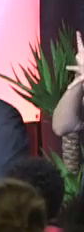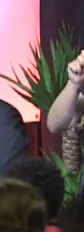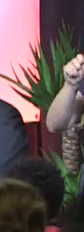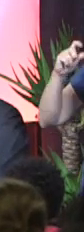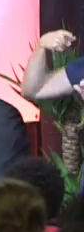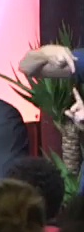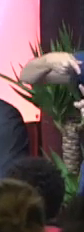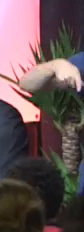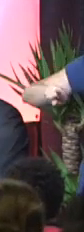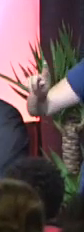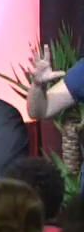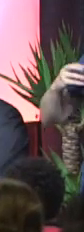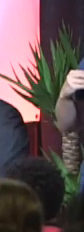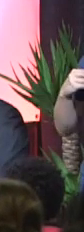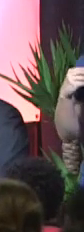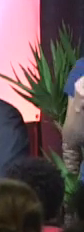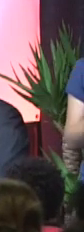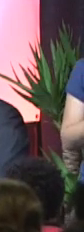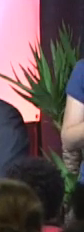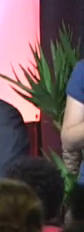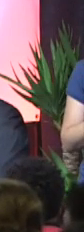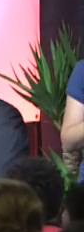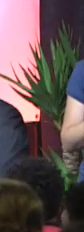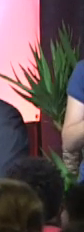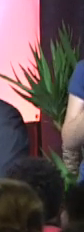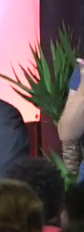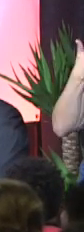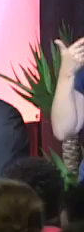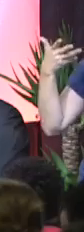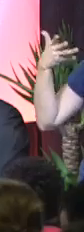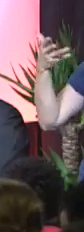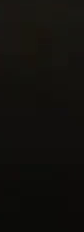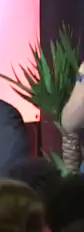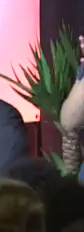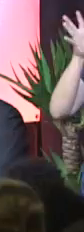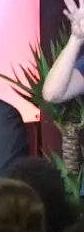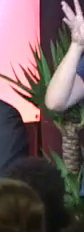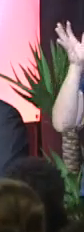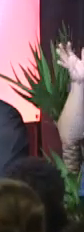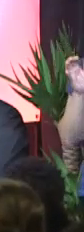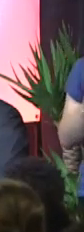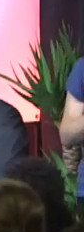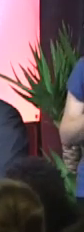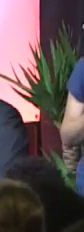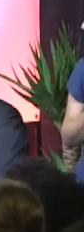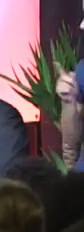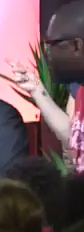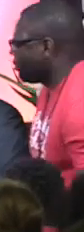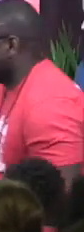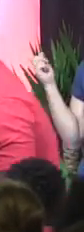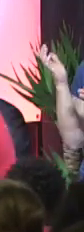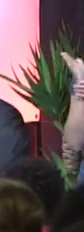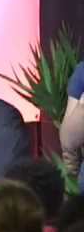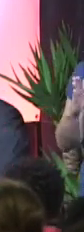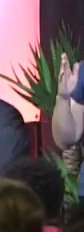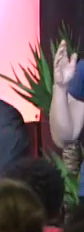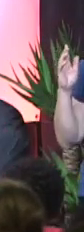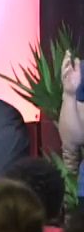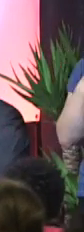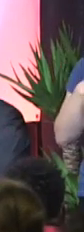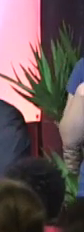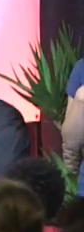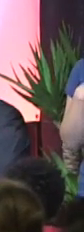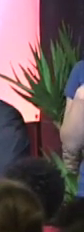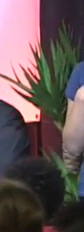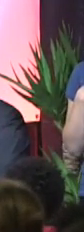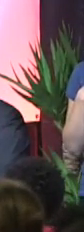once they are in, just how best to work with their parents? I'm going to add one piece of moderation, which is raise your